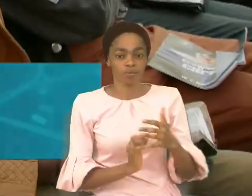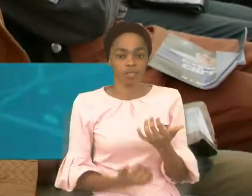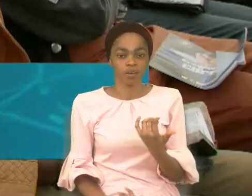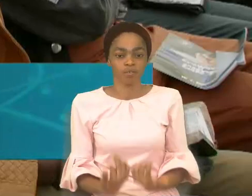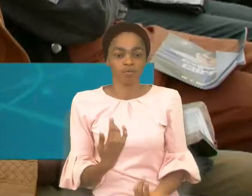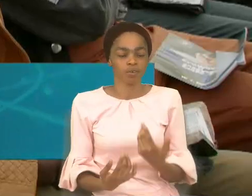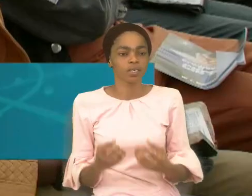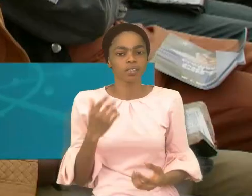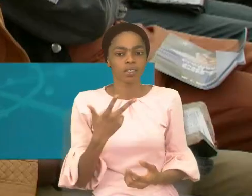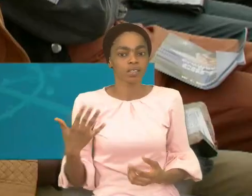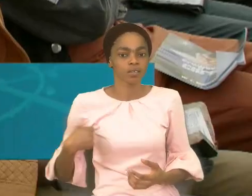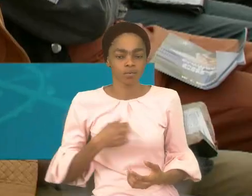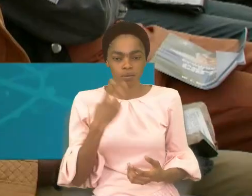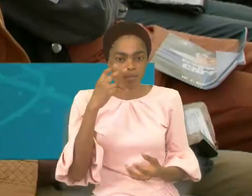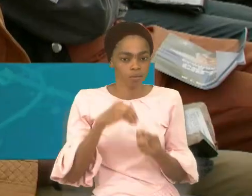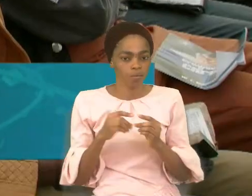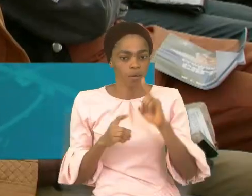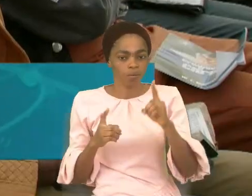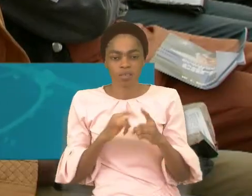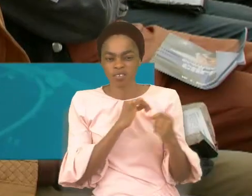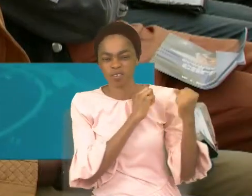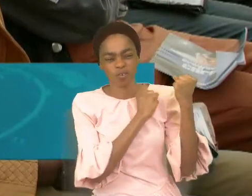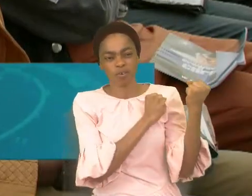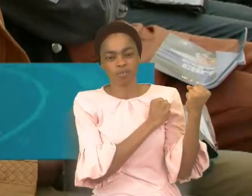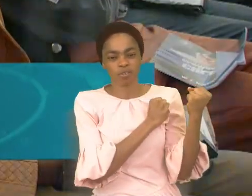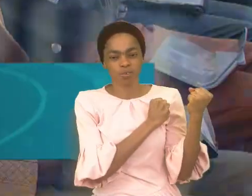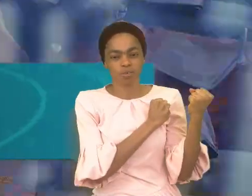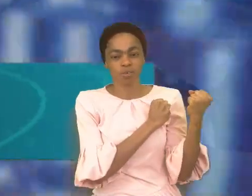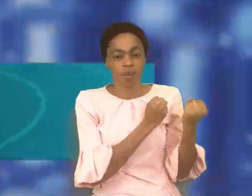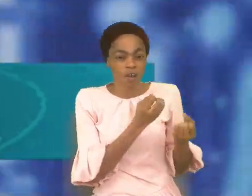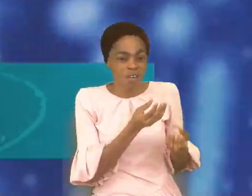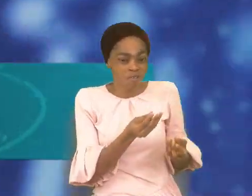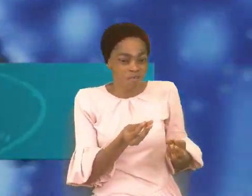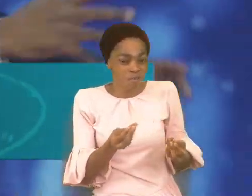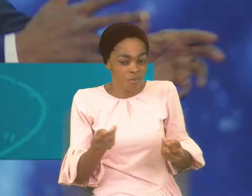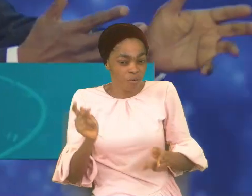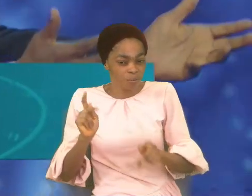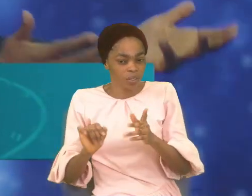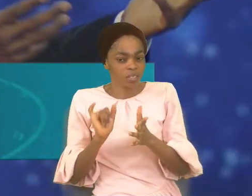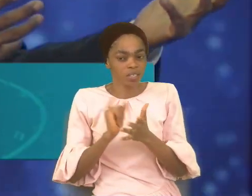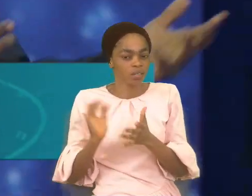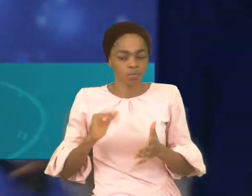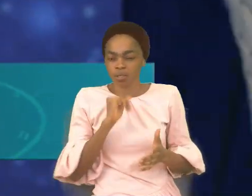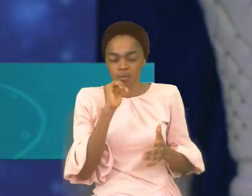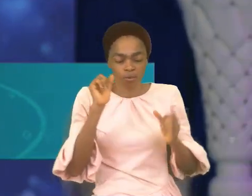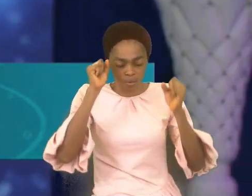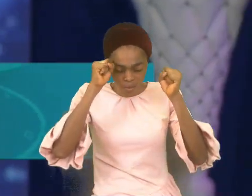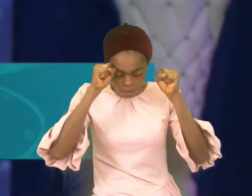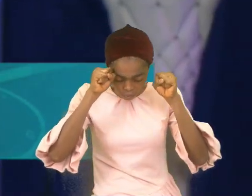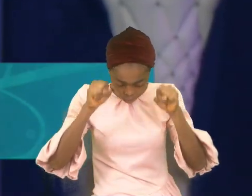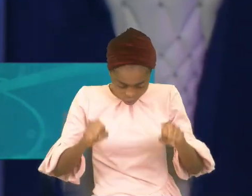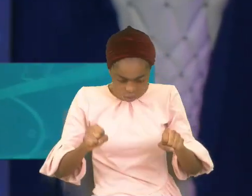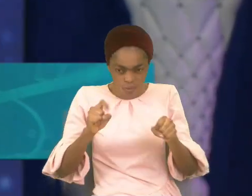bow to folly, foolishness, idolatry, foolishness, making an idol,